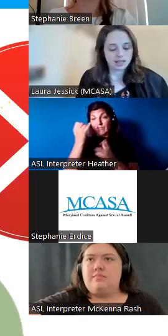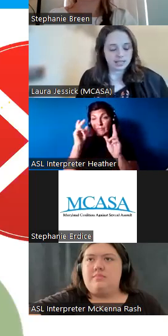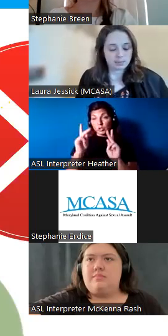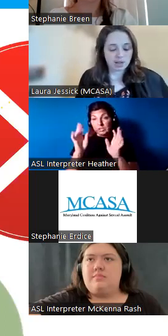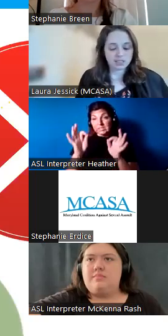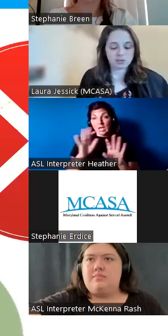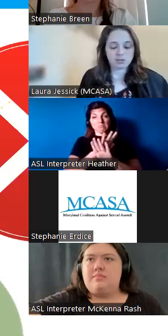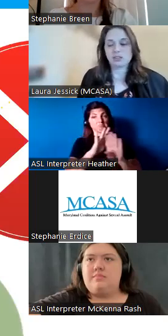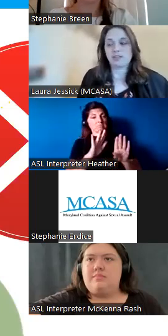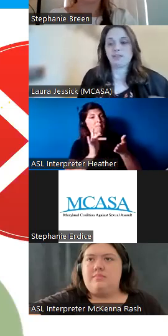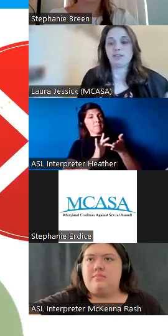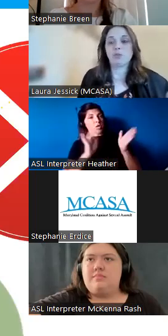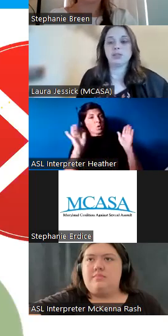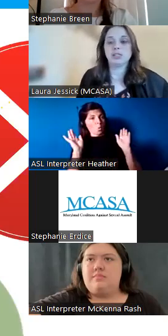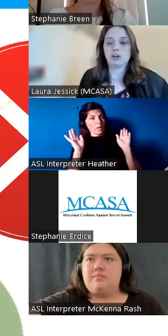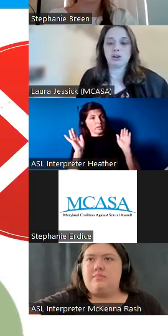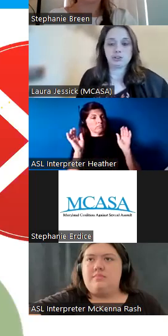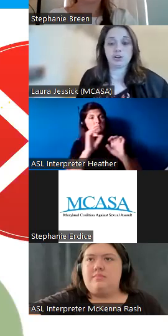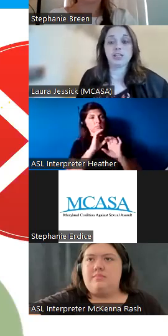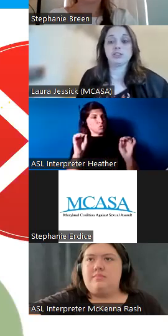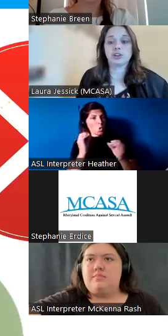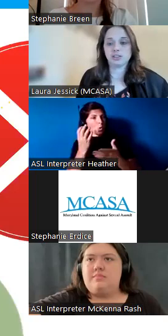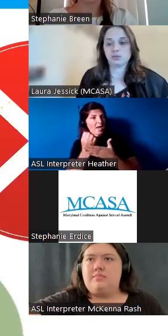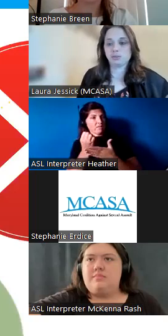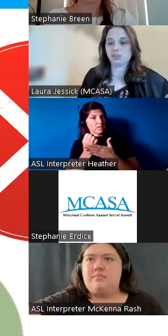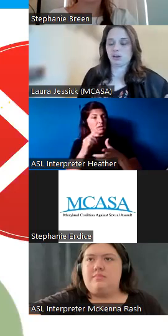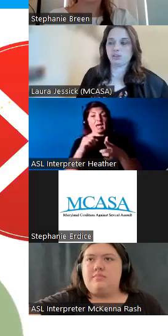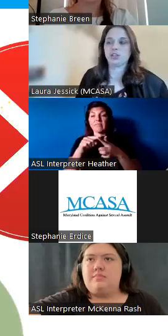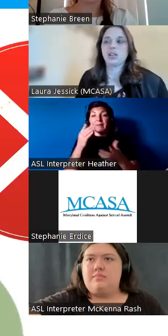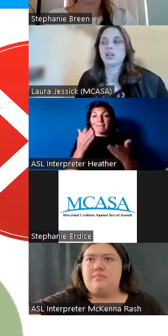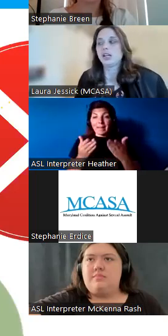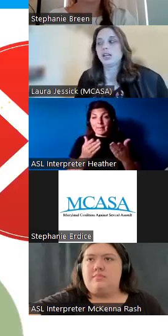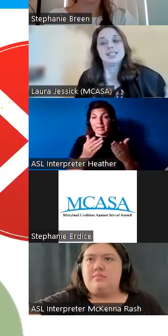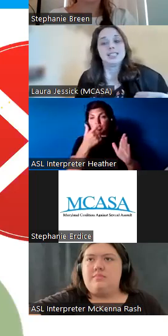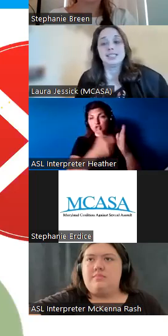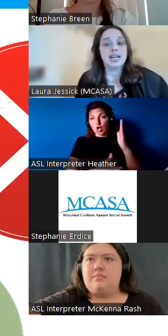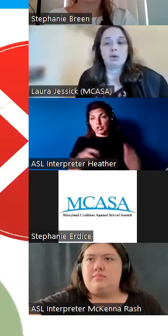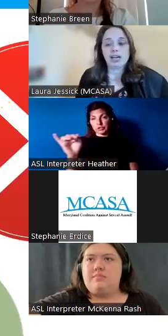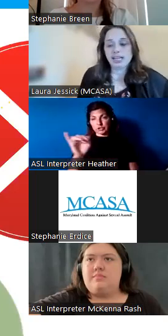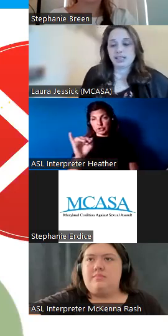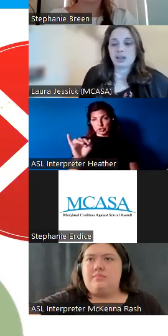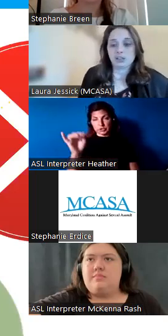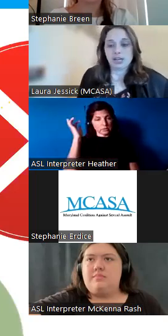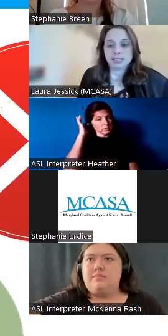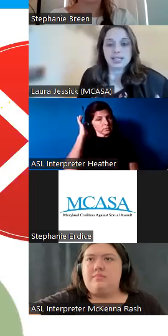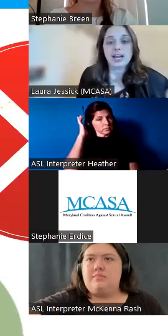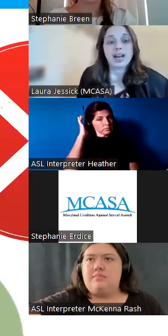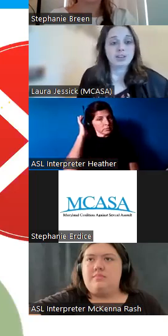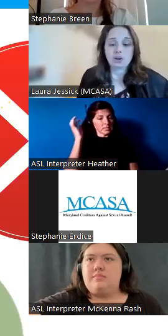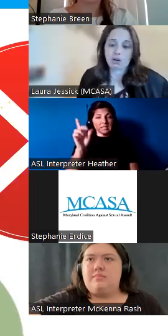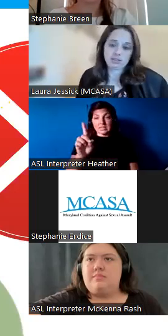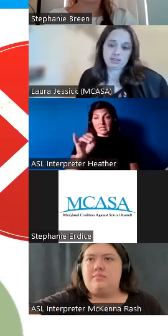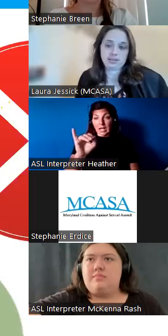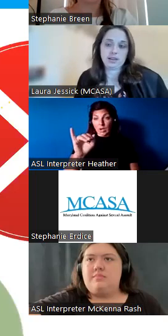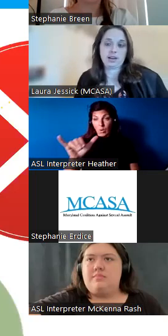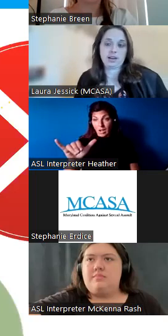exam, it's possible the survivor will be charged or the insurance will be charged. DIY kits, in contrast, have